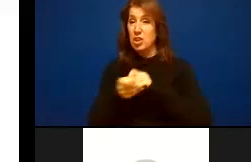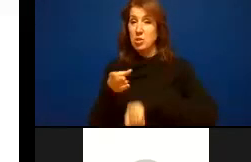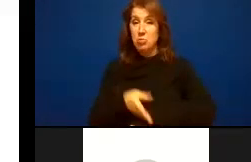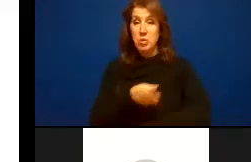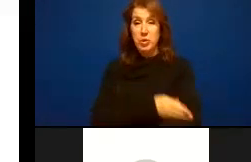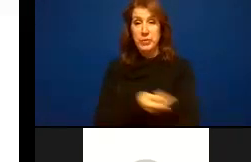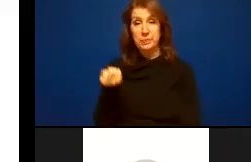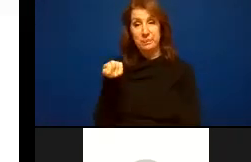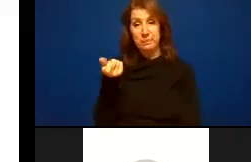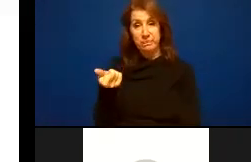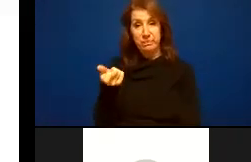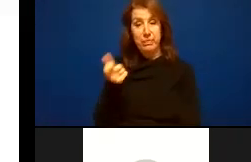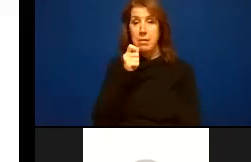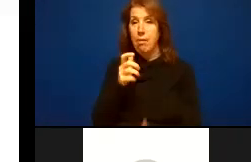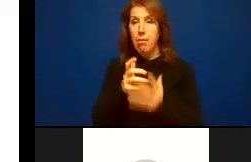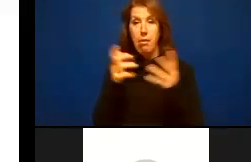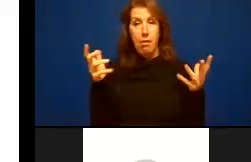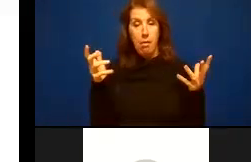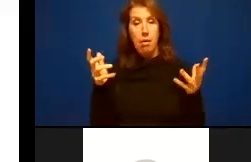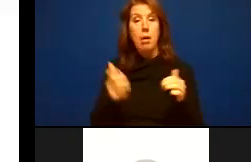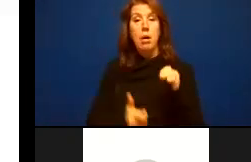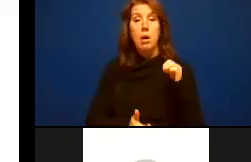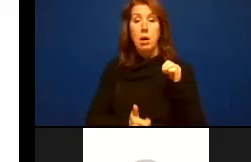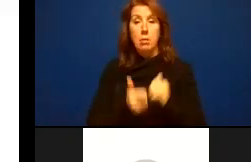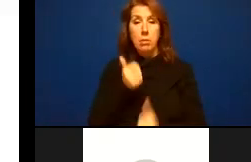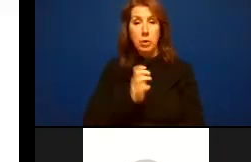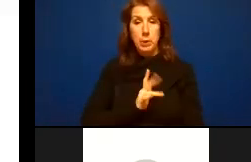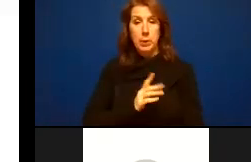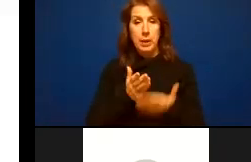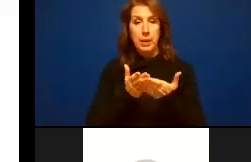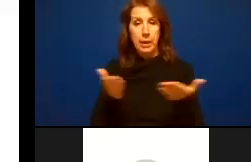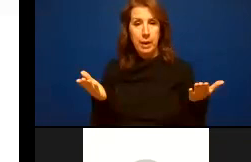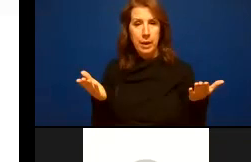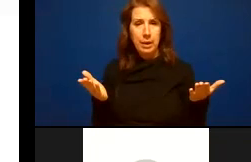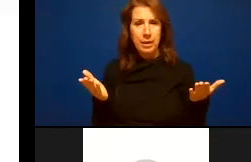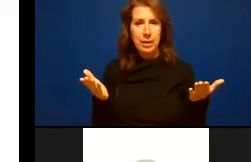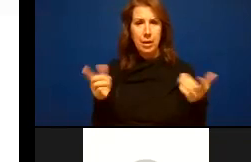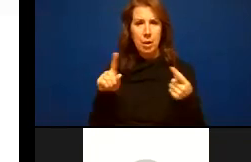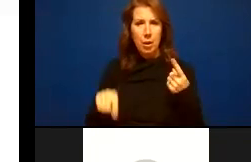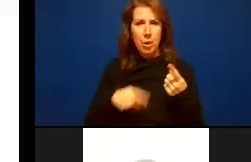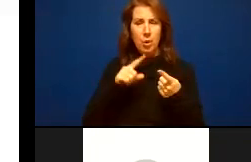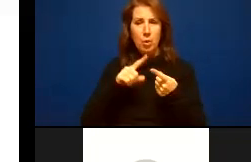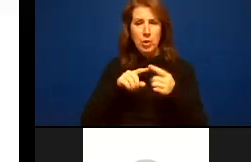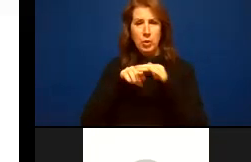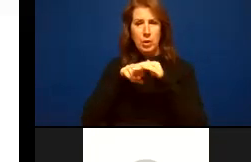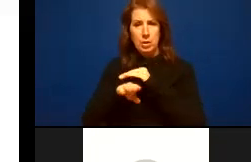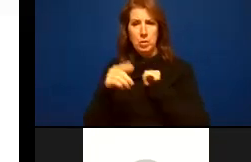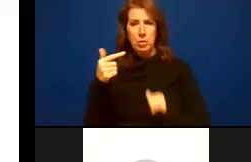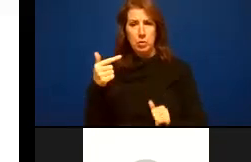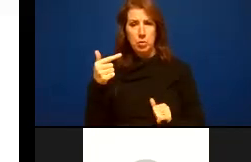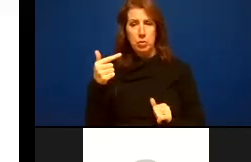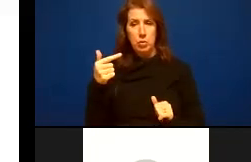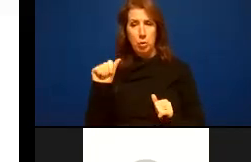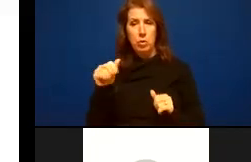I think the most remarkable thing is that when she went into the Georgia Regional Hospital at 11 years